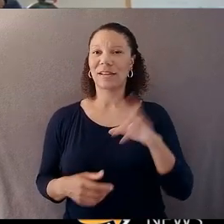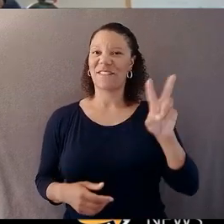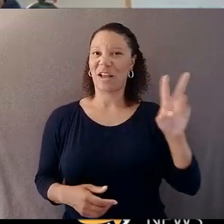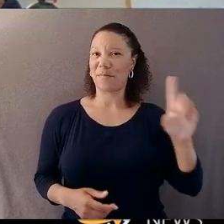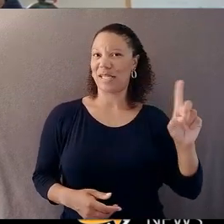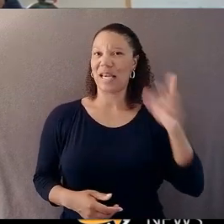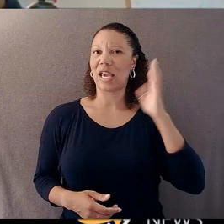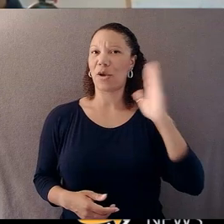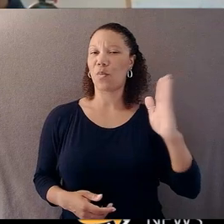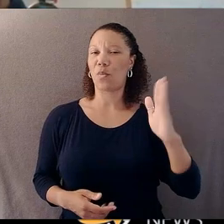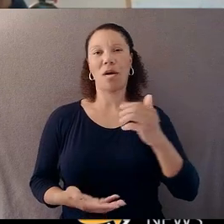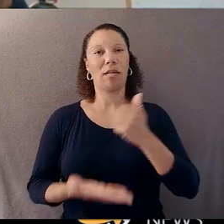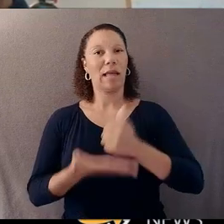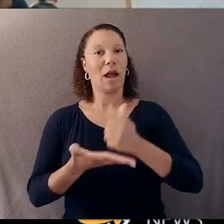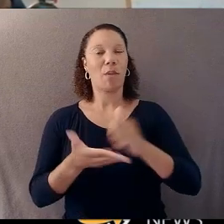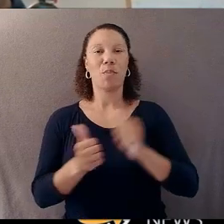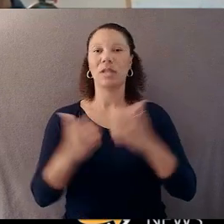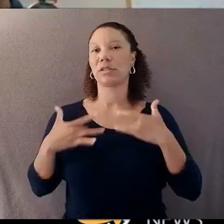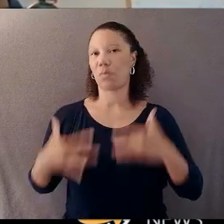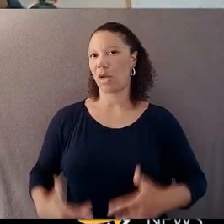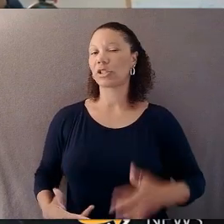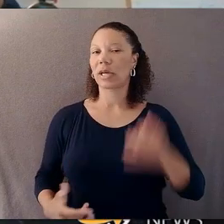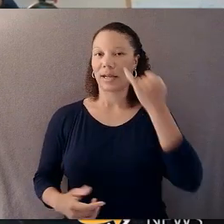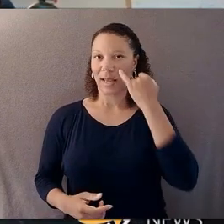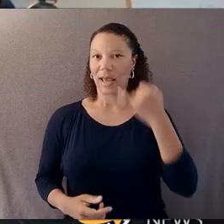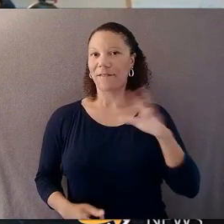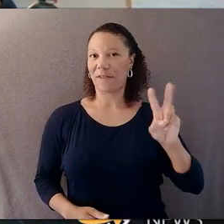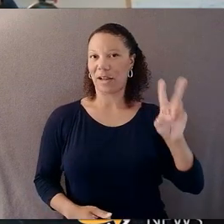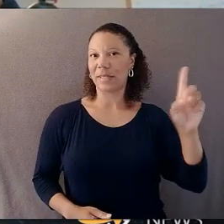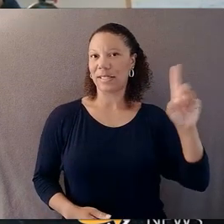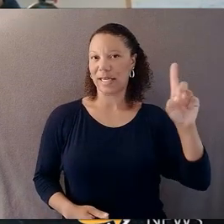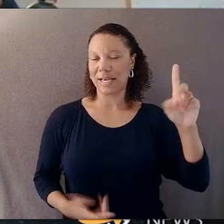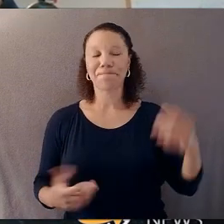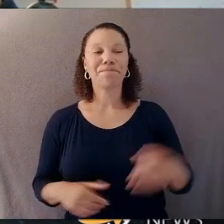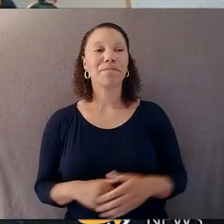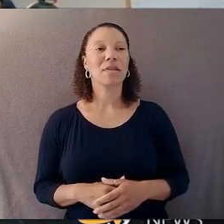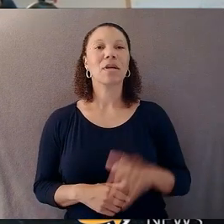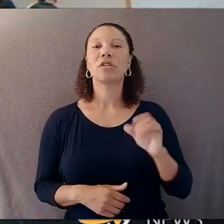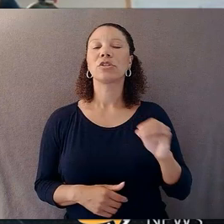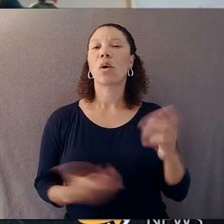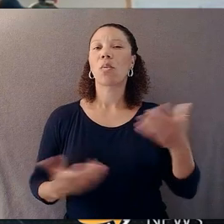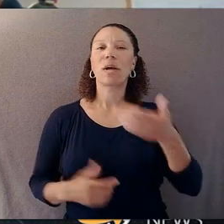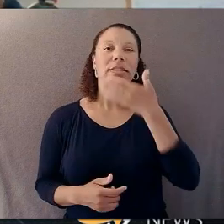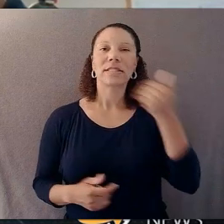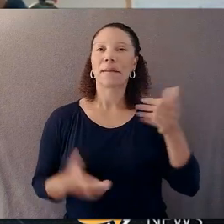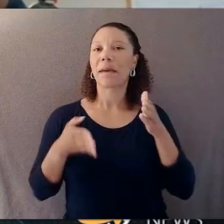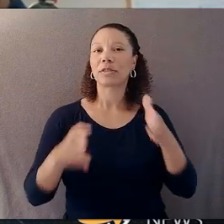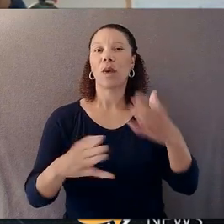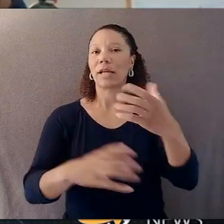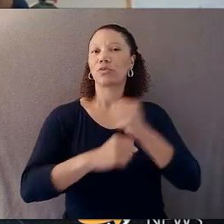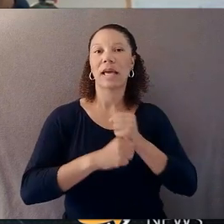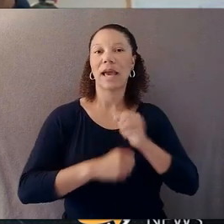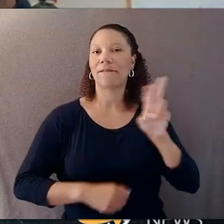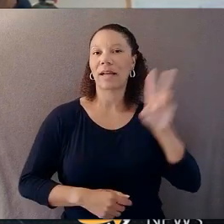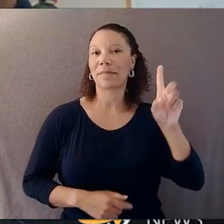limiting depression by having intake of vitamin D. So what is the best ways of getting vitamin D?